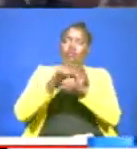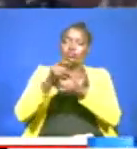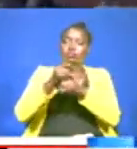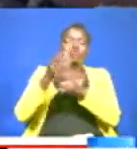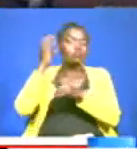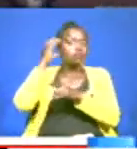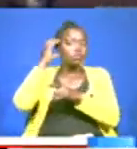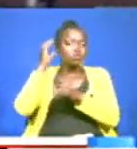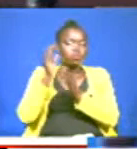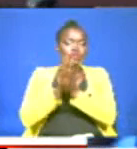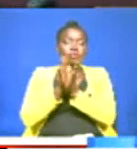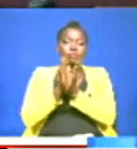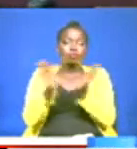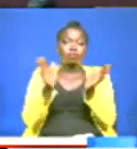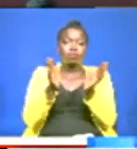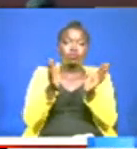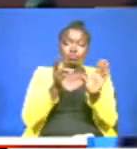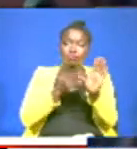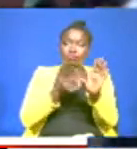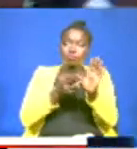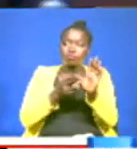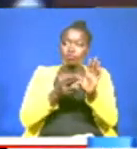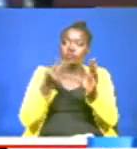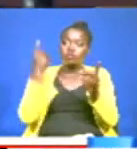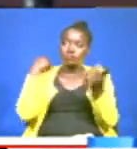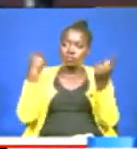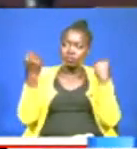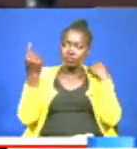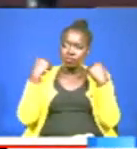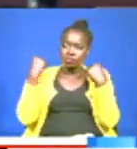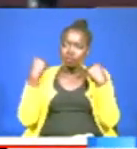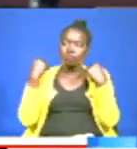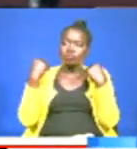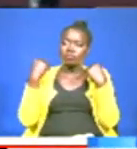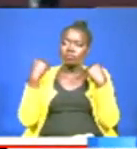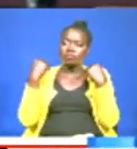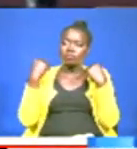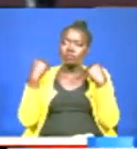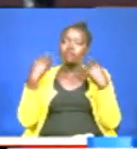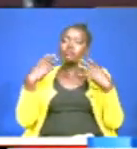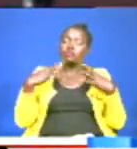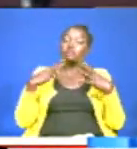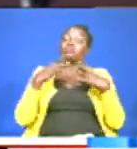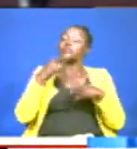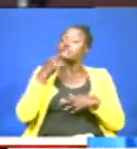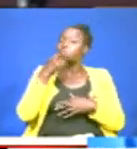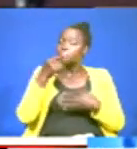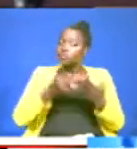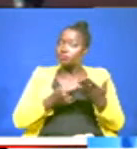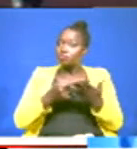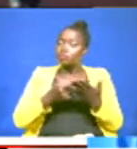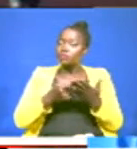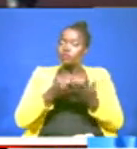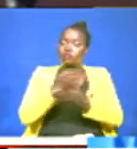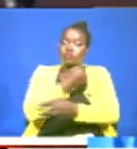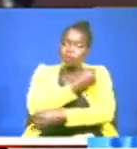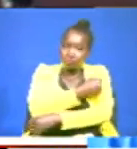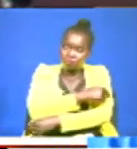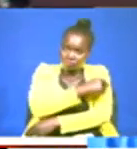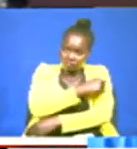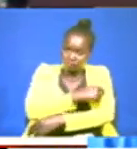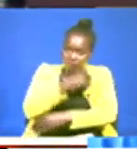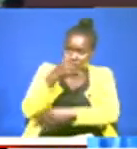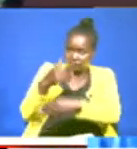Public participation ilifanywa Kericho Day. Na wananchi walisema referral hospital